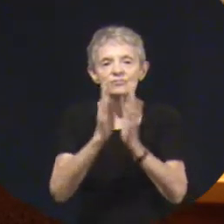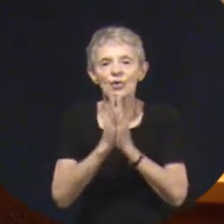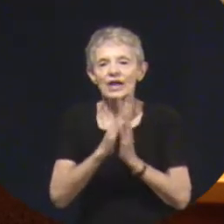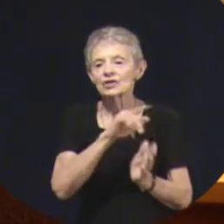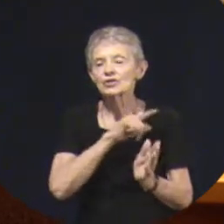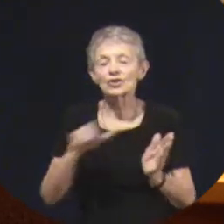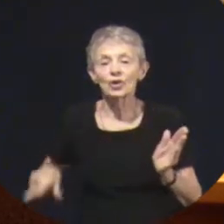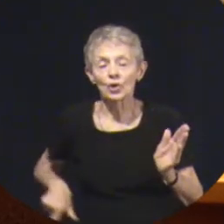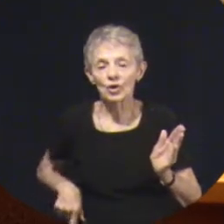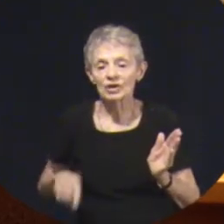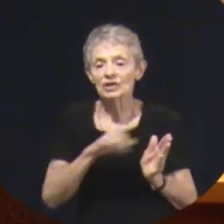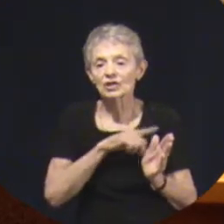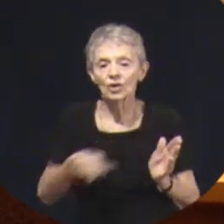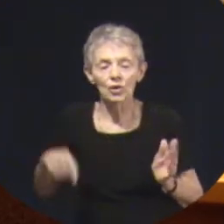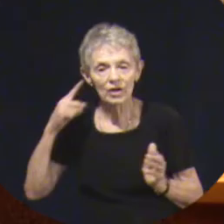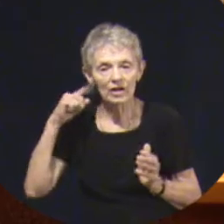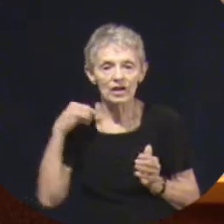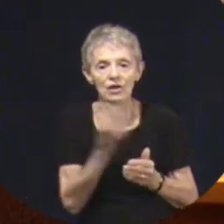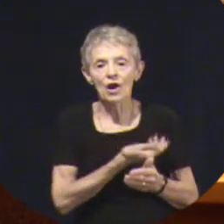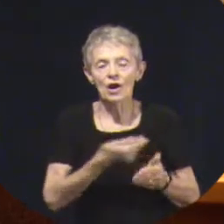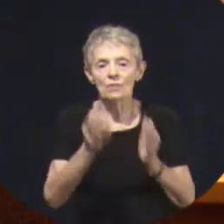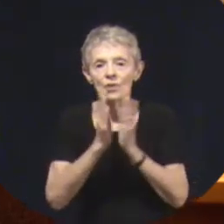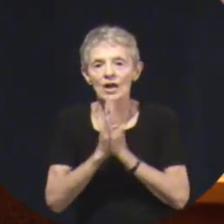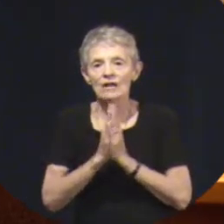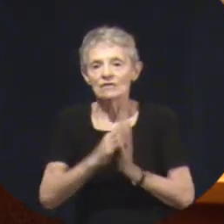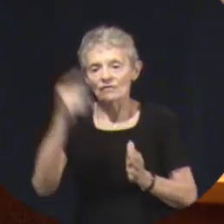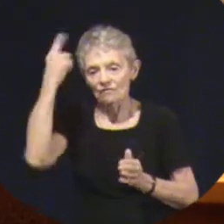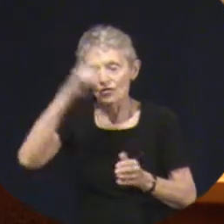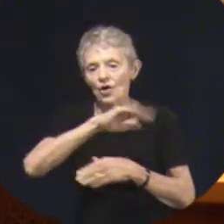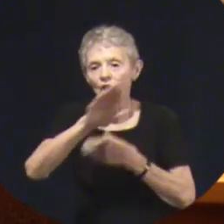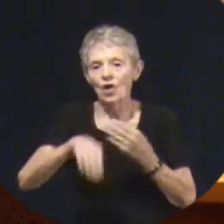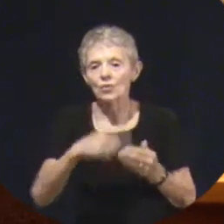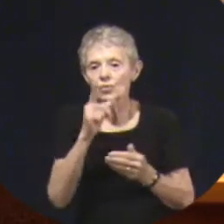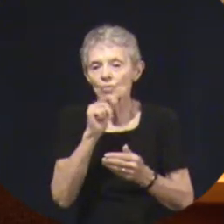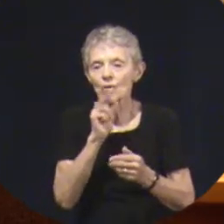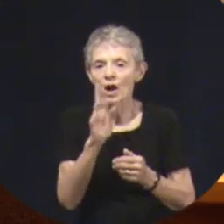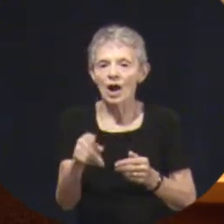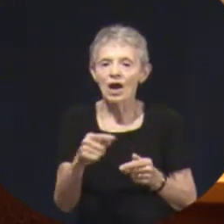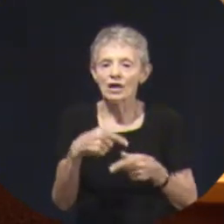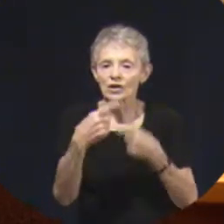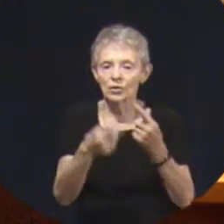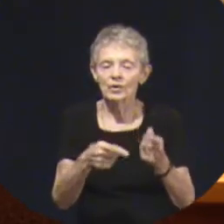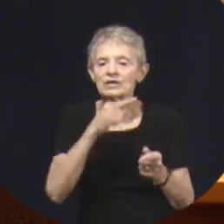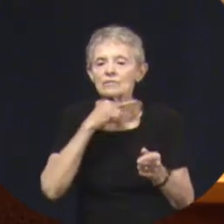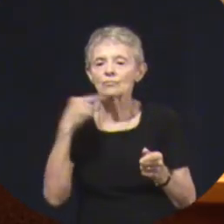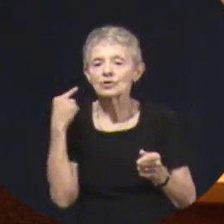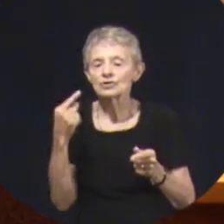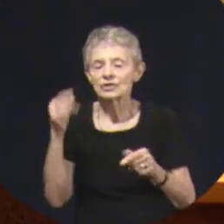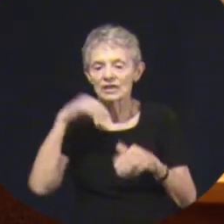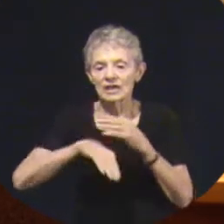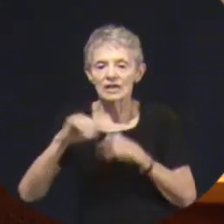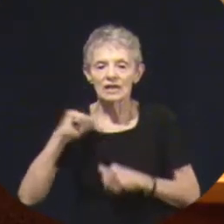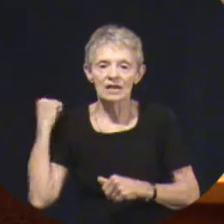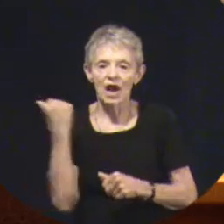prayer. For all candidates for priesthood in our diocese, that they may have the courage and